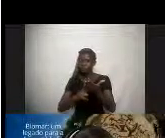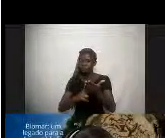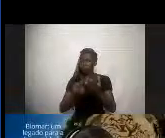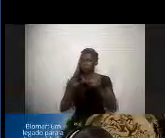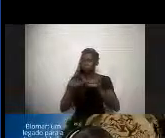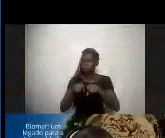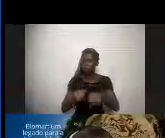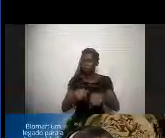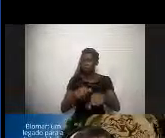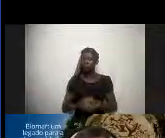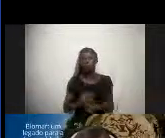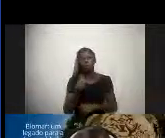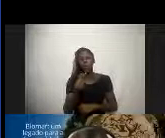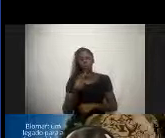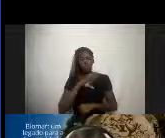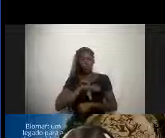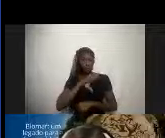simultaneous interpreting.